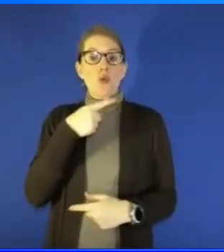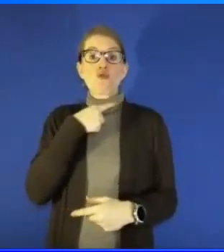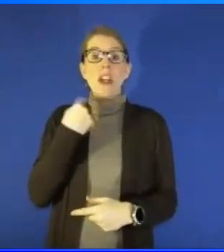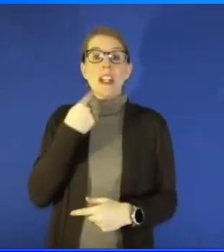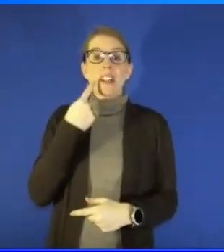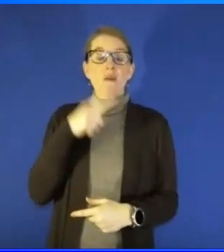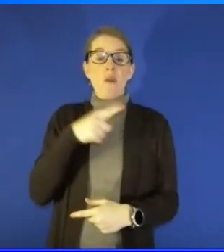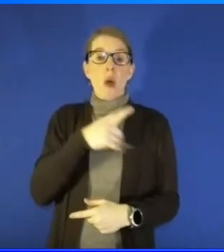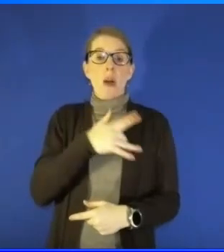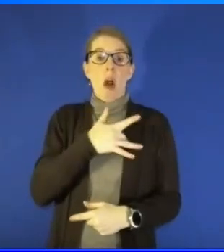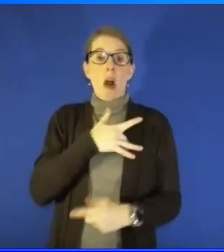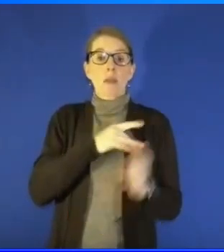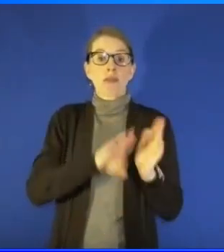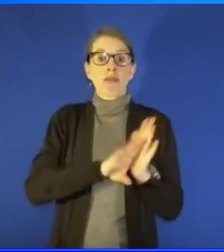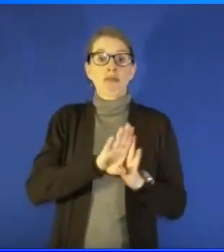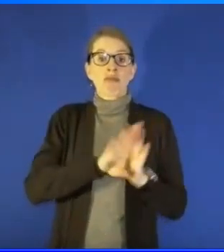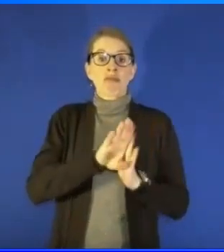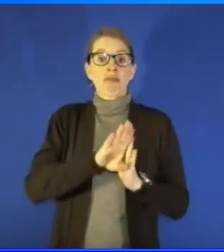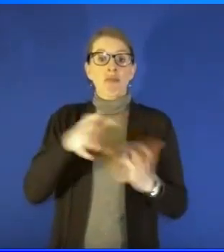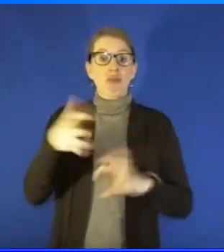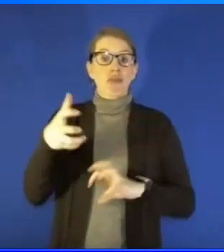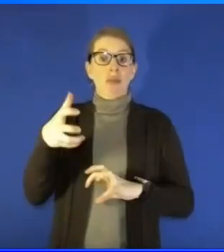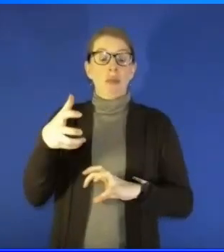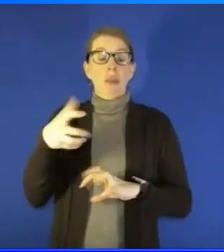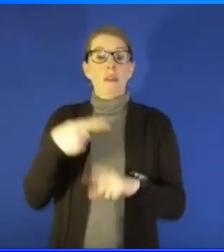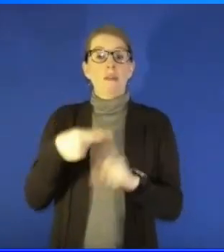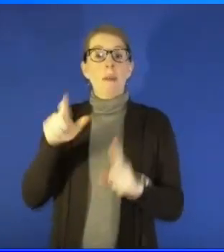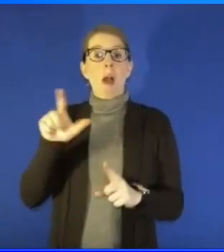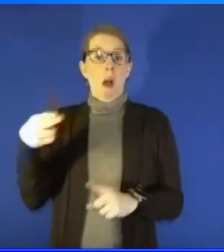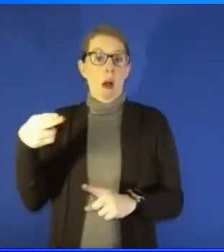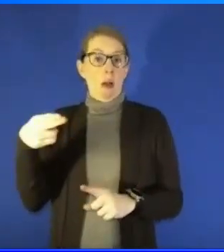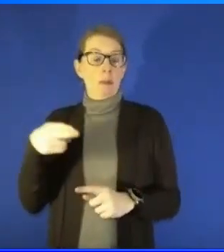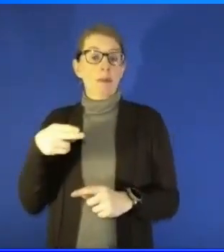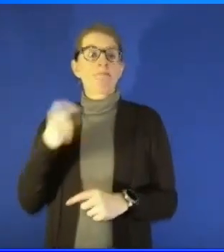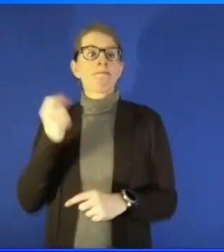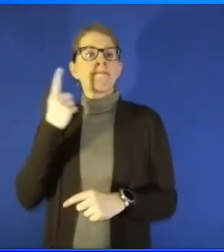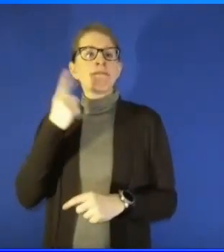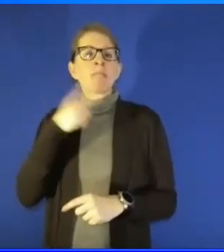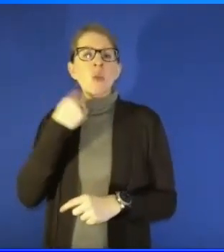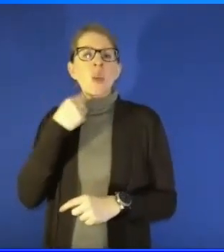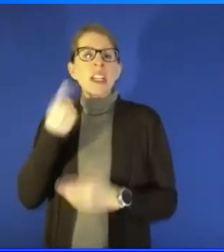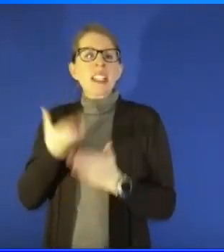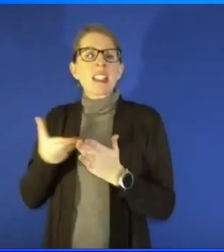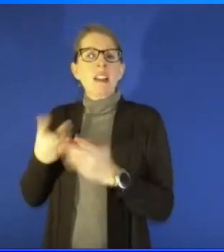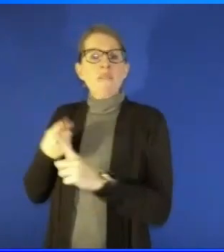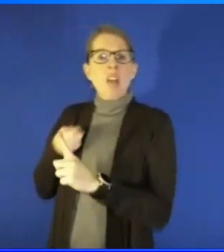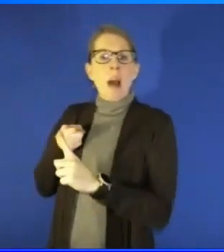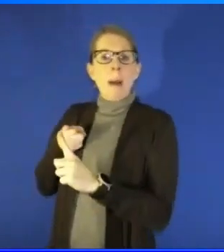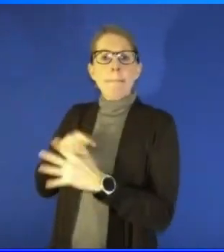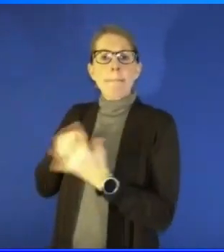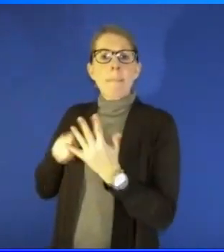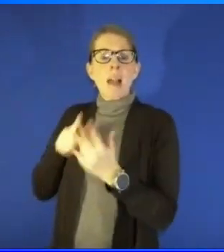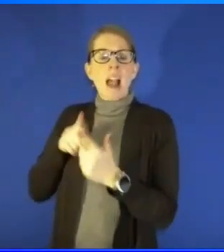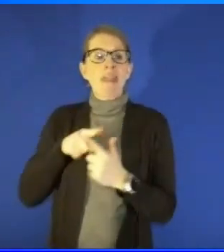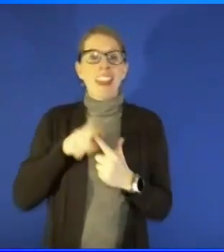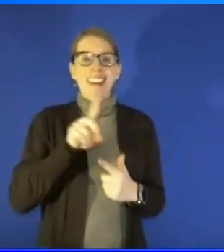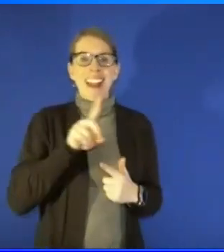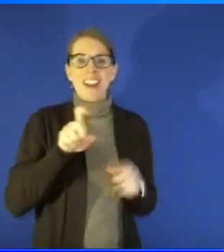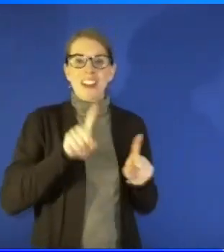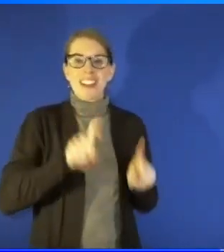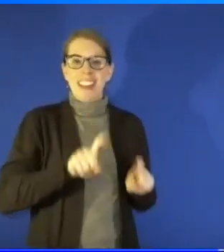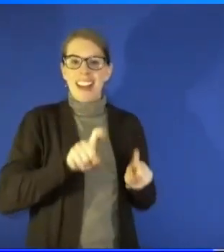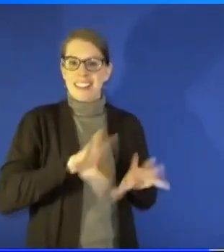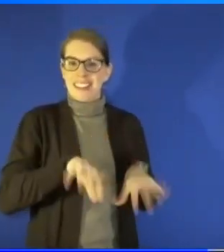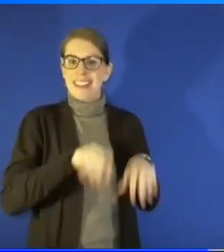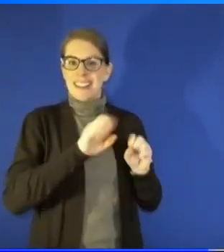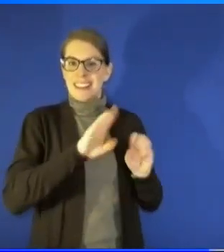COVID long hauler symptoms. We understand what those risk factors are, and then we can do diagnostic tests. So if